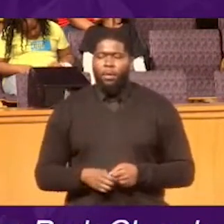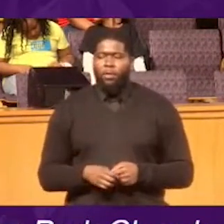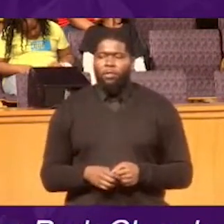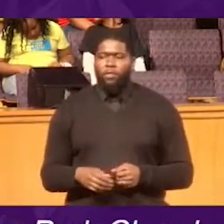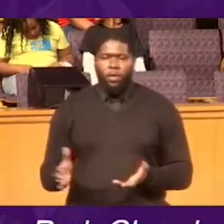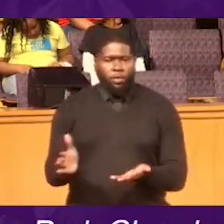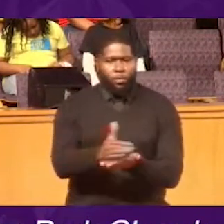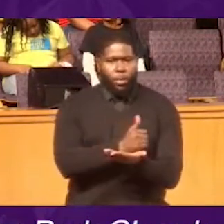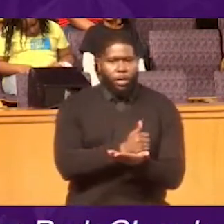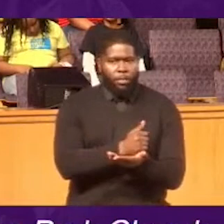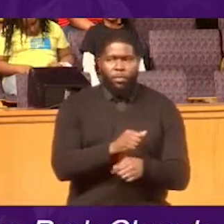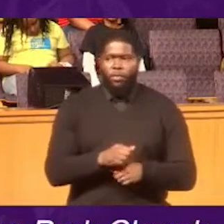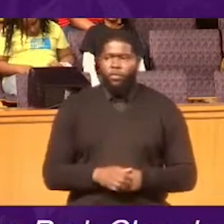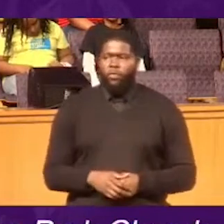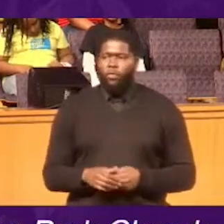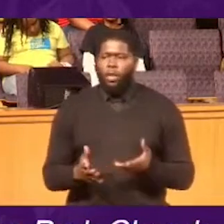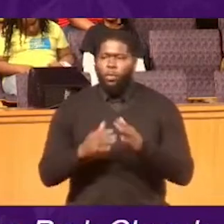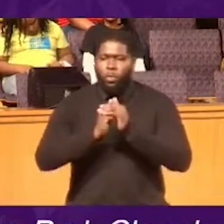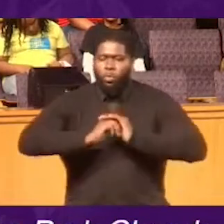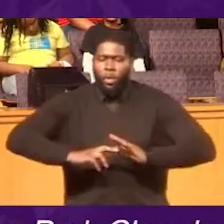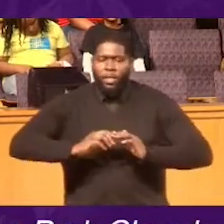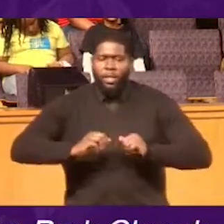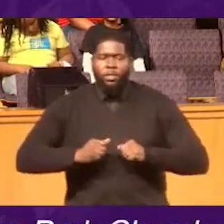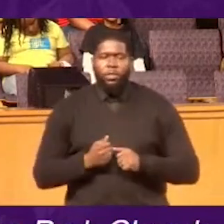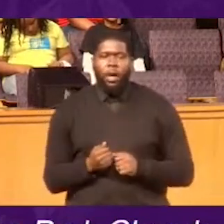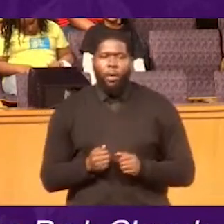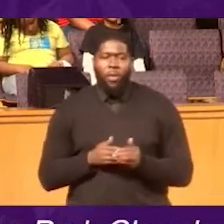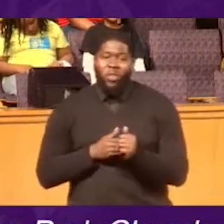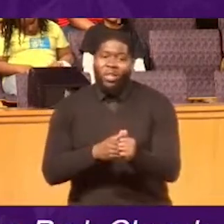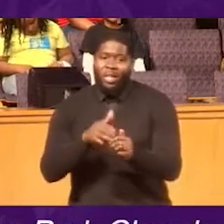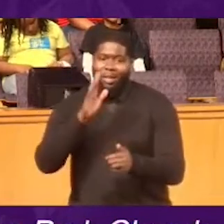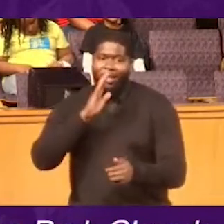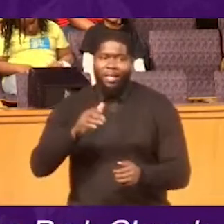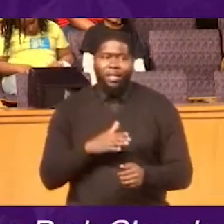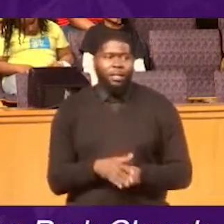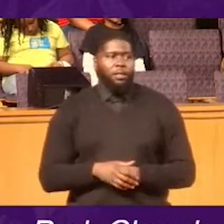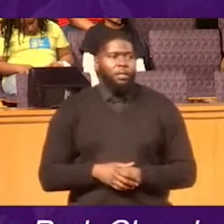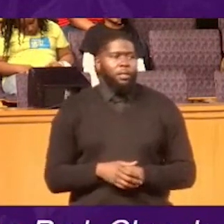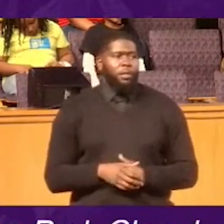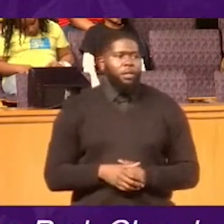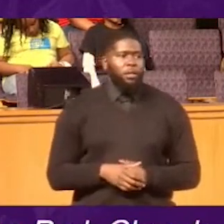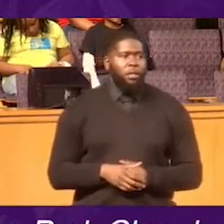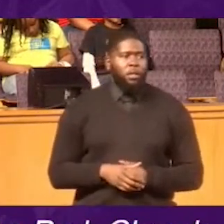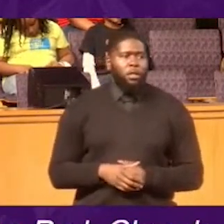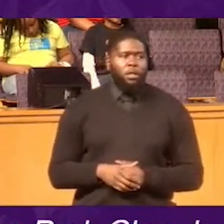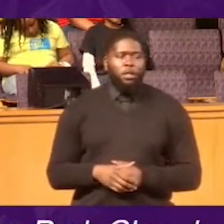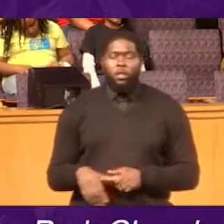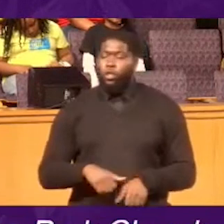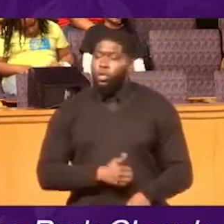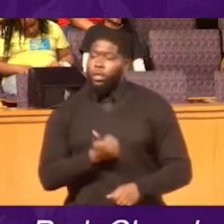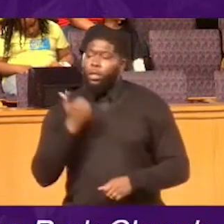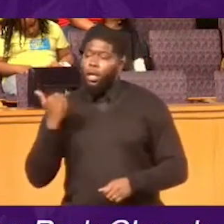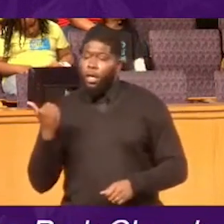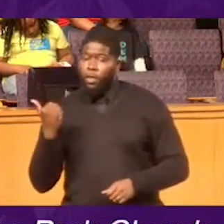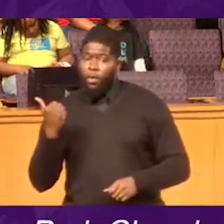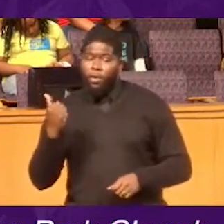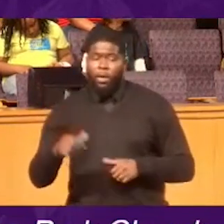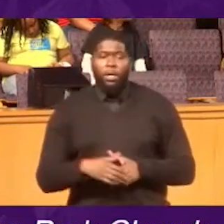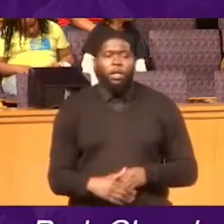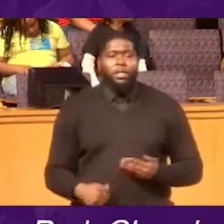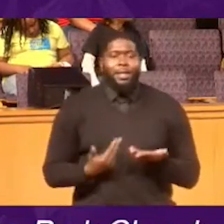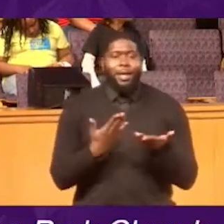And again, we want to be a blessing to our leading lady. So on all of your platforms, you can use the other field